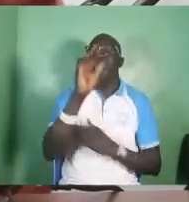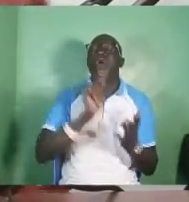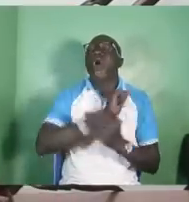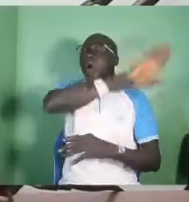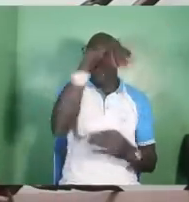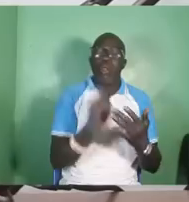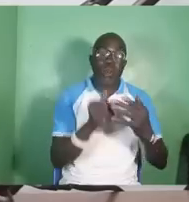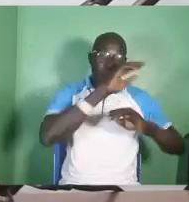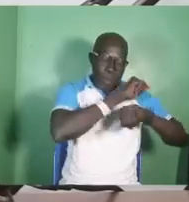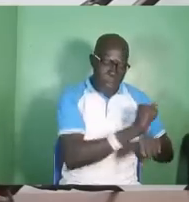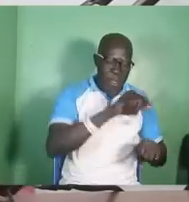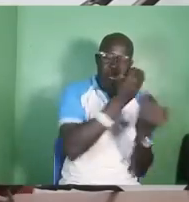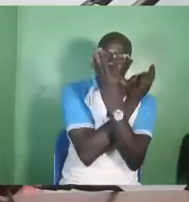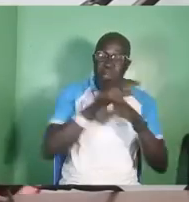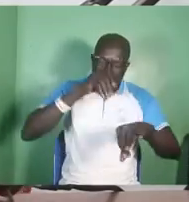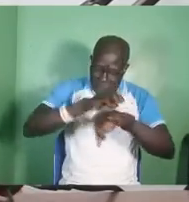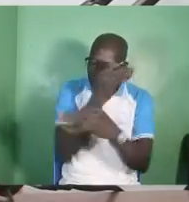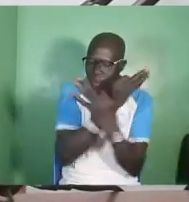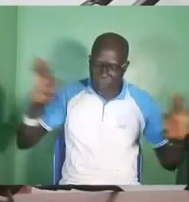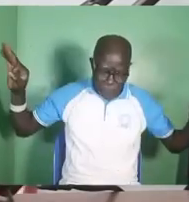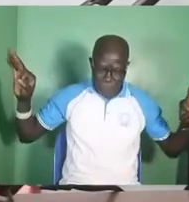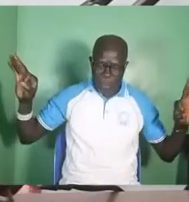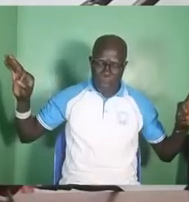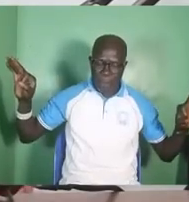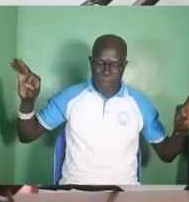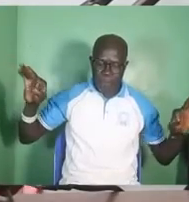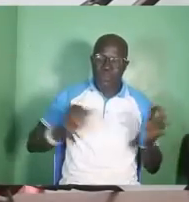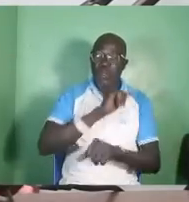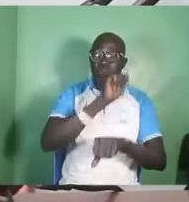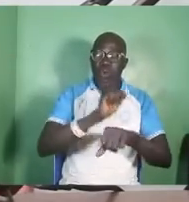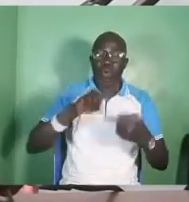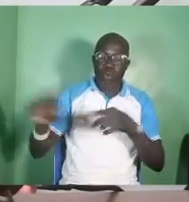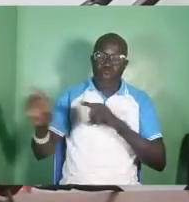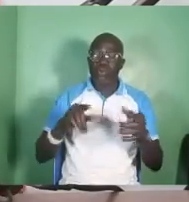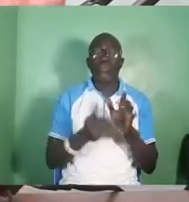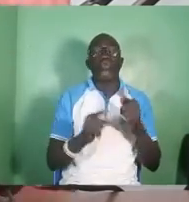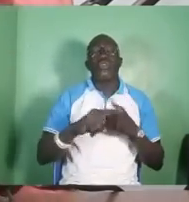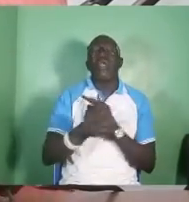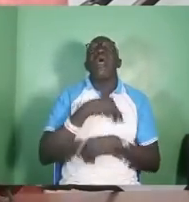I do a sinner. He's a